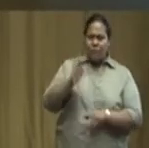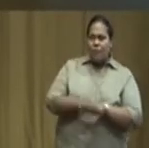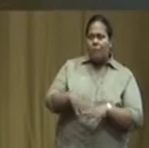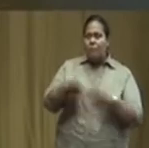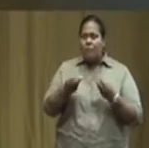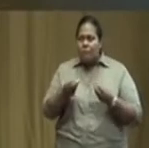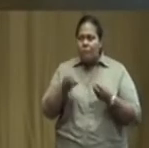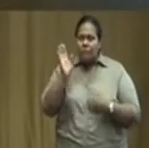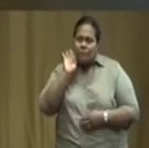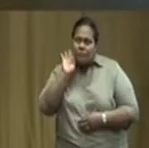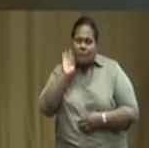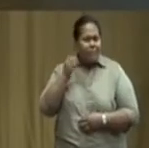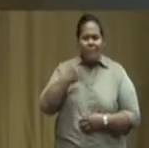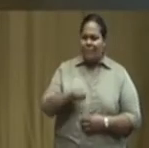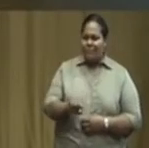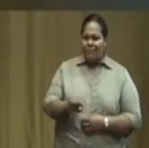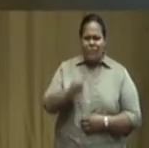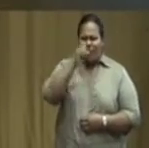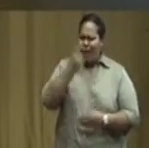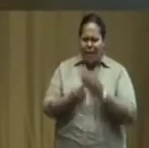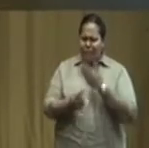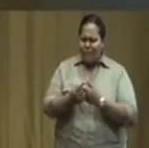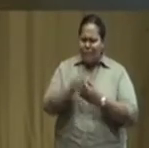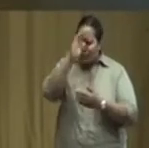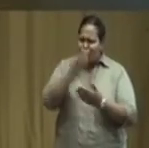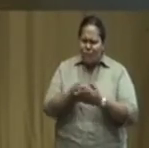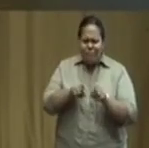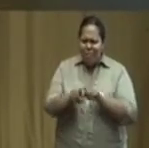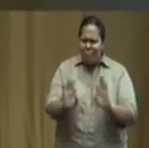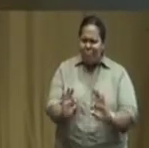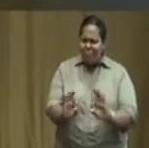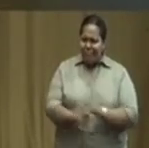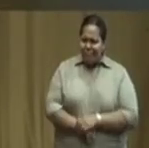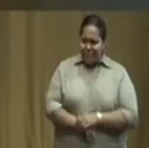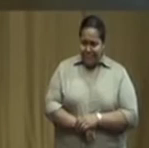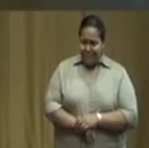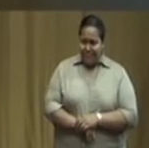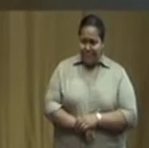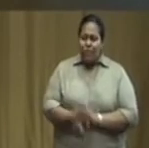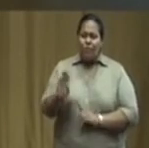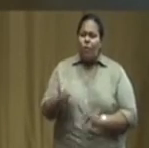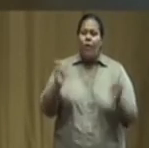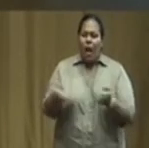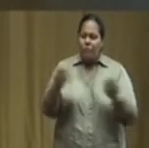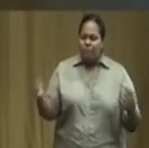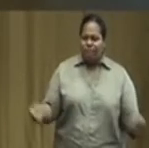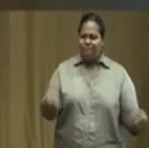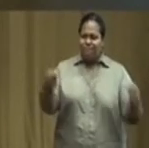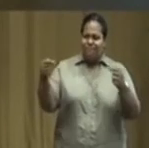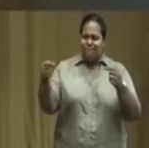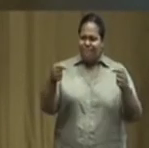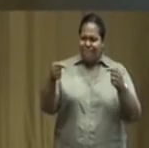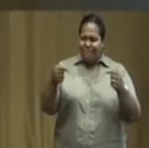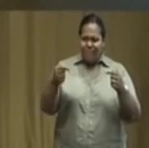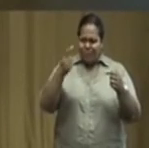At the same time, the constructive model, where students develop knowledge by debating and discussing these ideas for themselves,